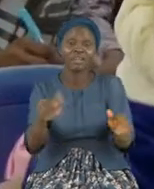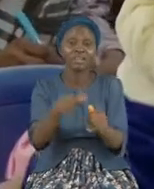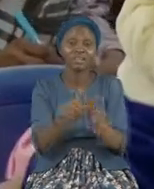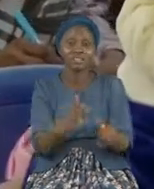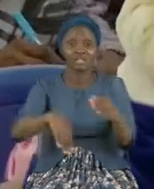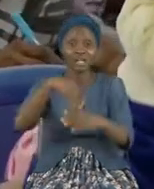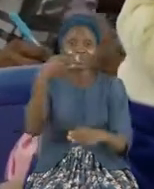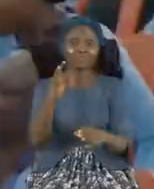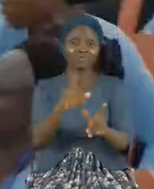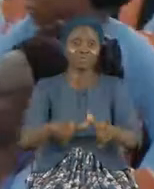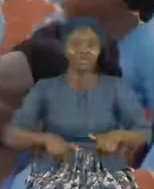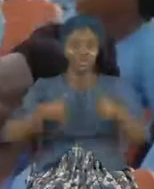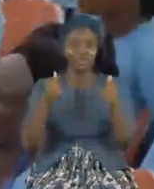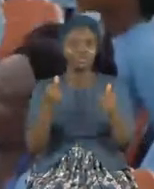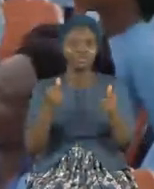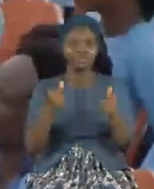missed an amen there.